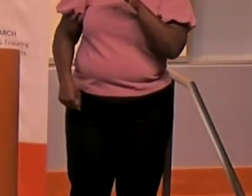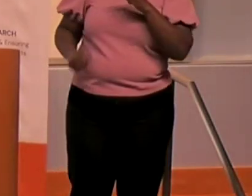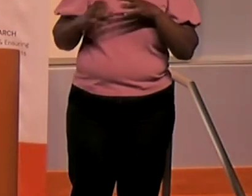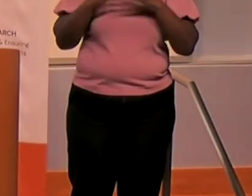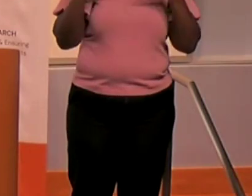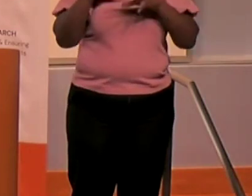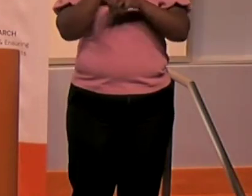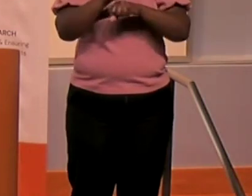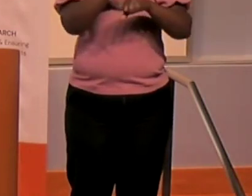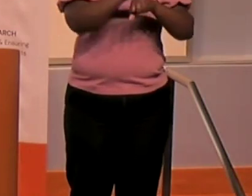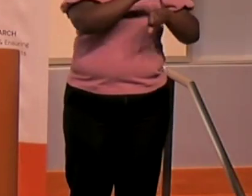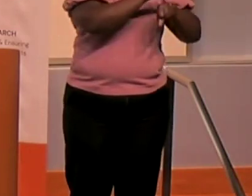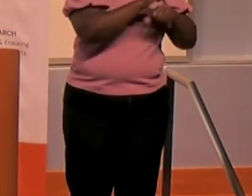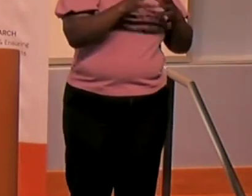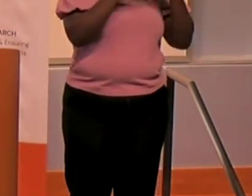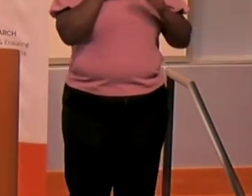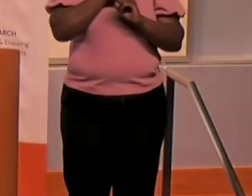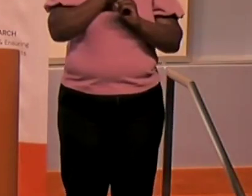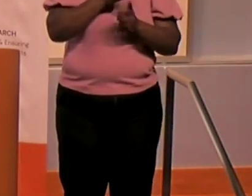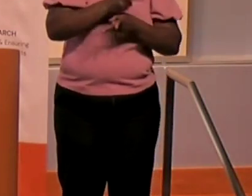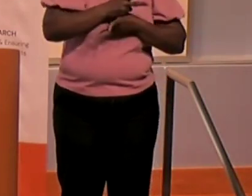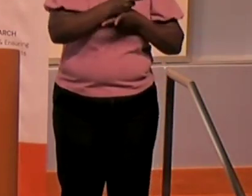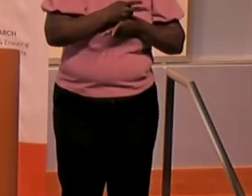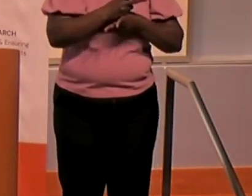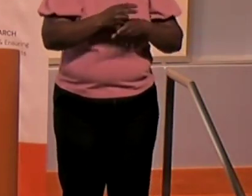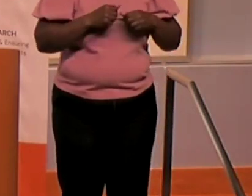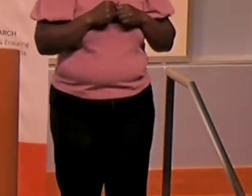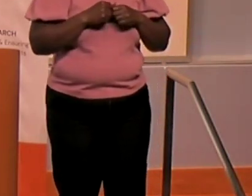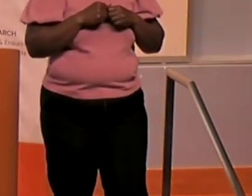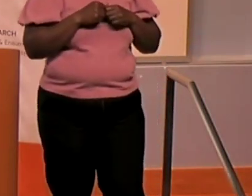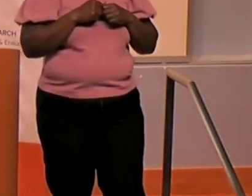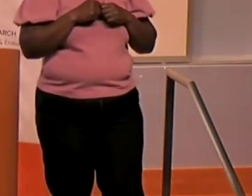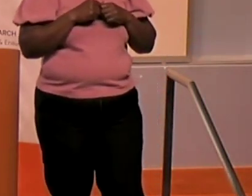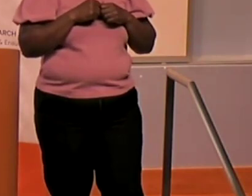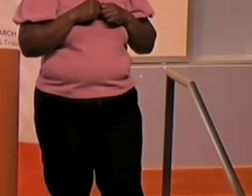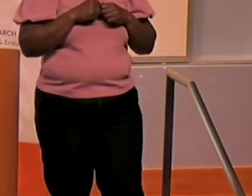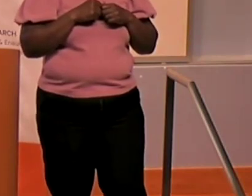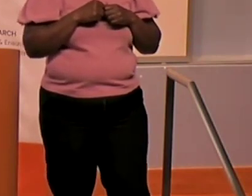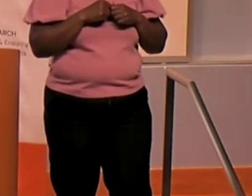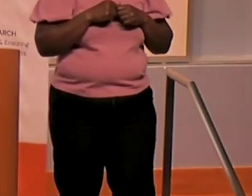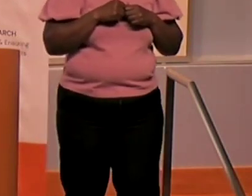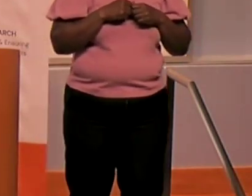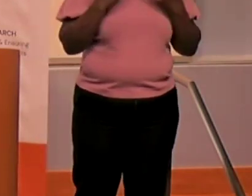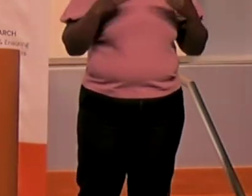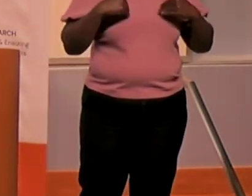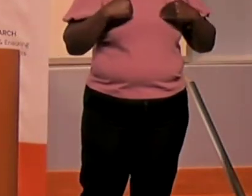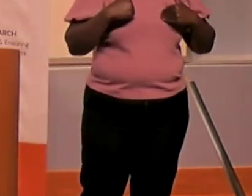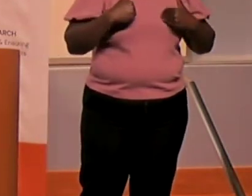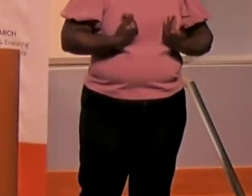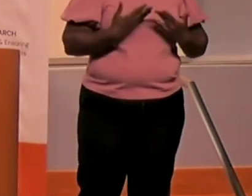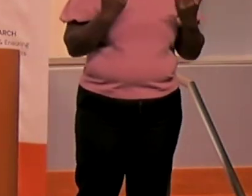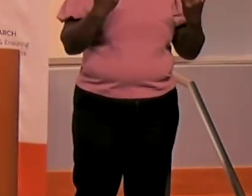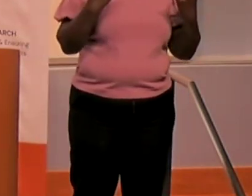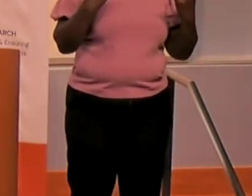appointments, lots of self-care. Yeah. The comment you had made, Vanya, about like, oh, just I'm too tired today or I don't feel